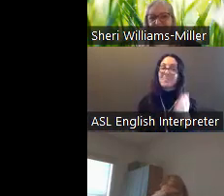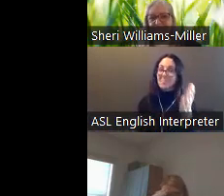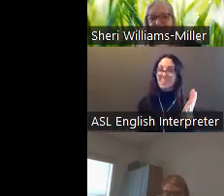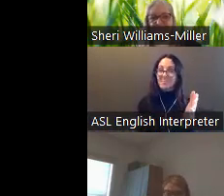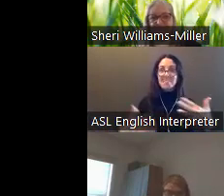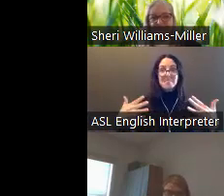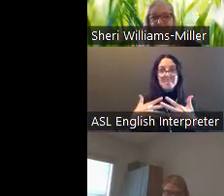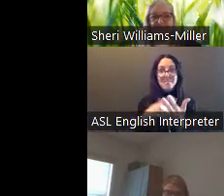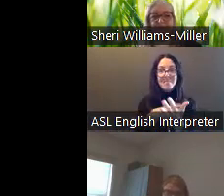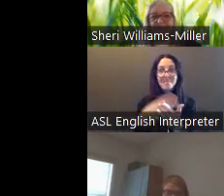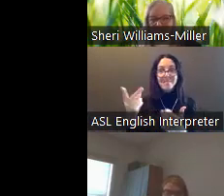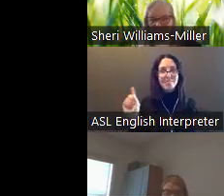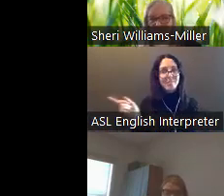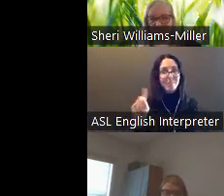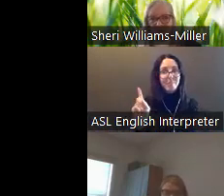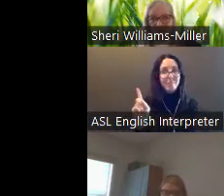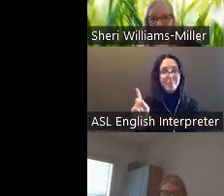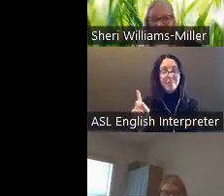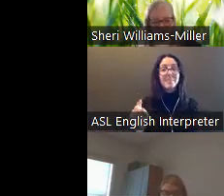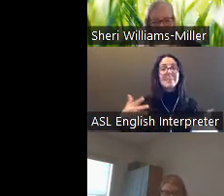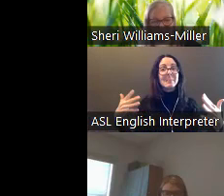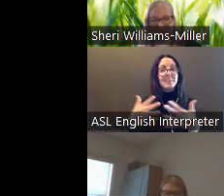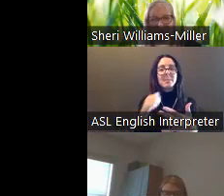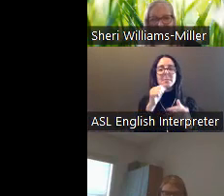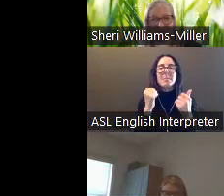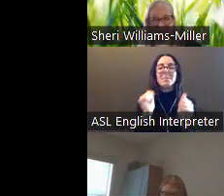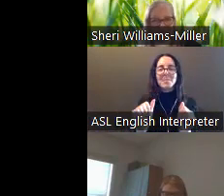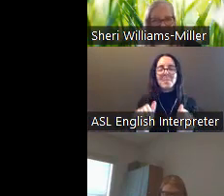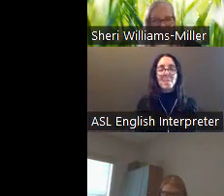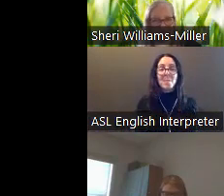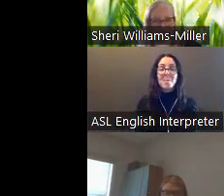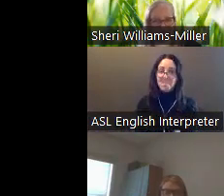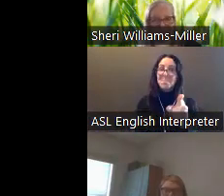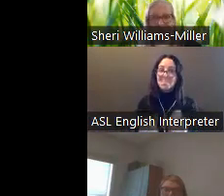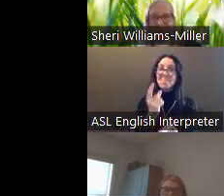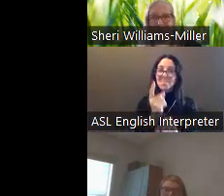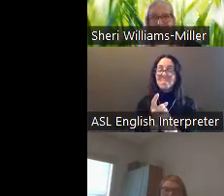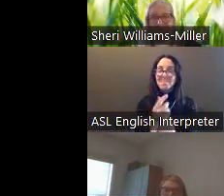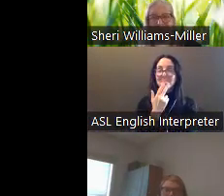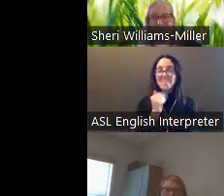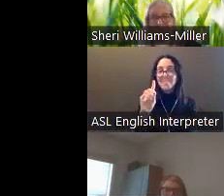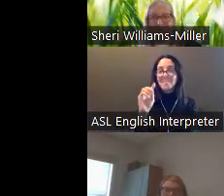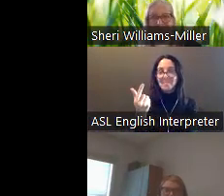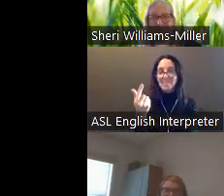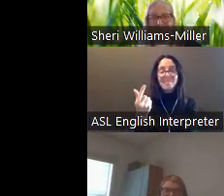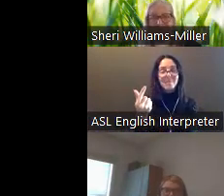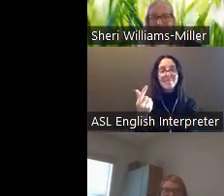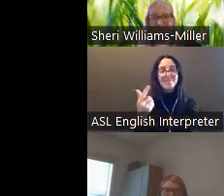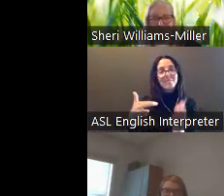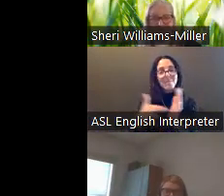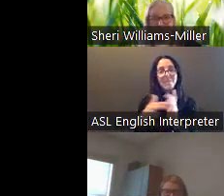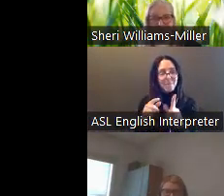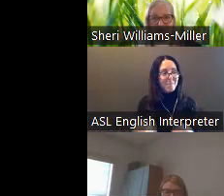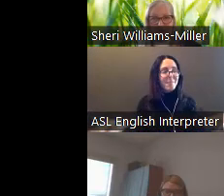to fail, be afraid not to try. And indeed, this little fellow reflects our group's